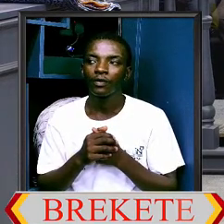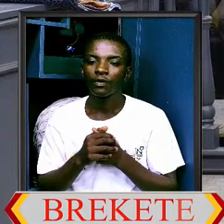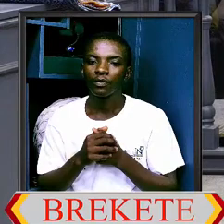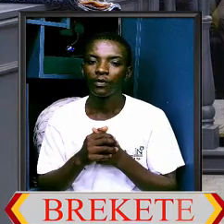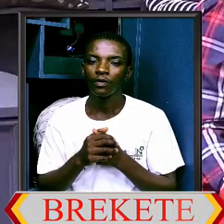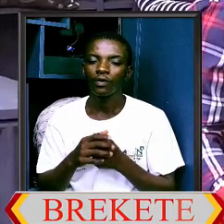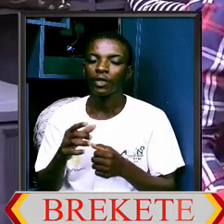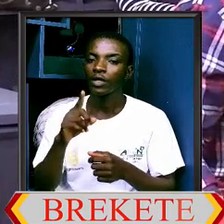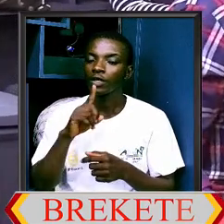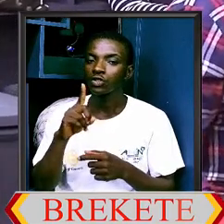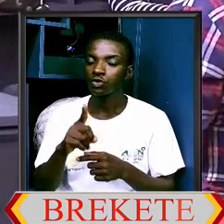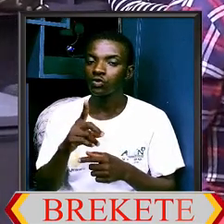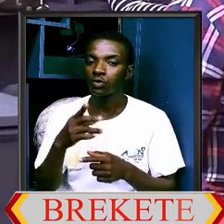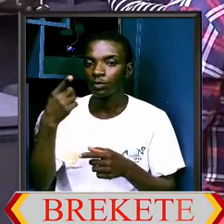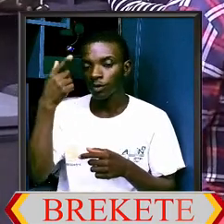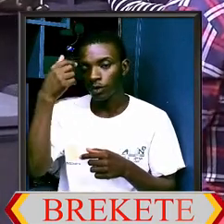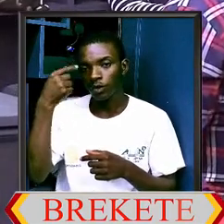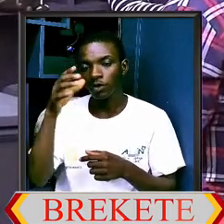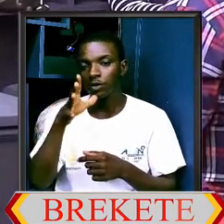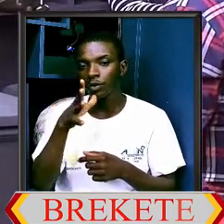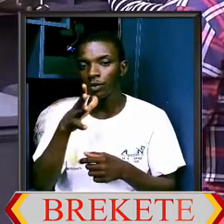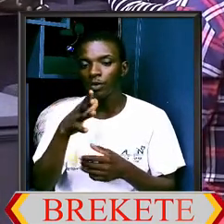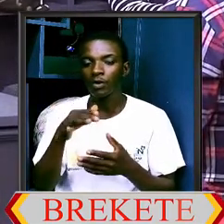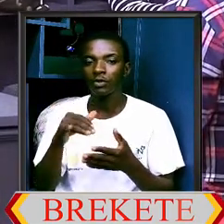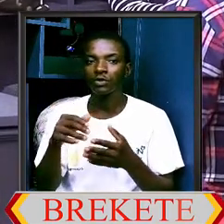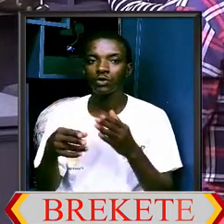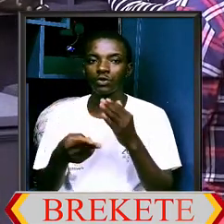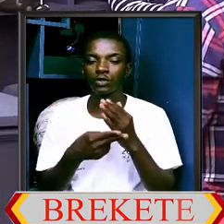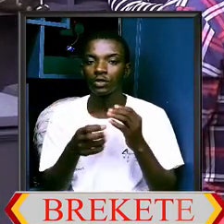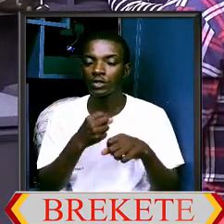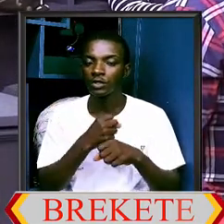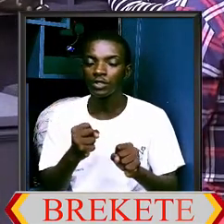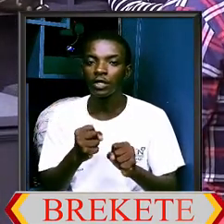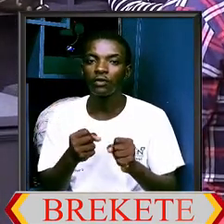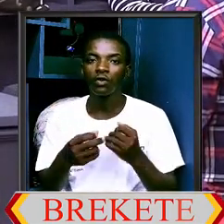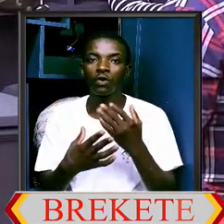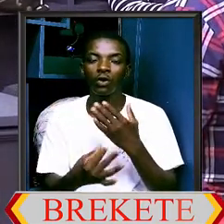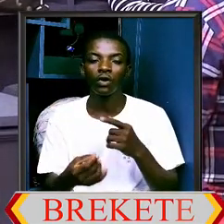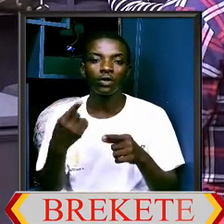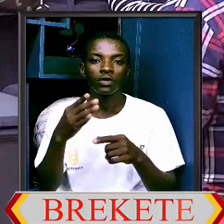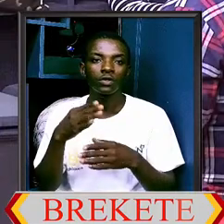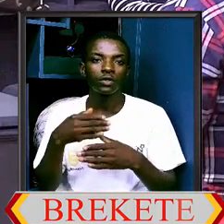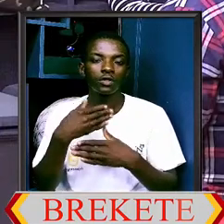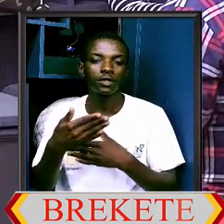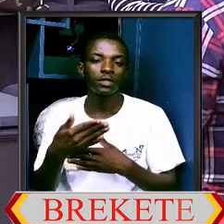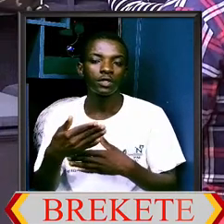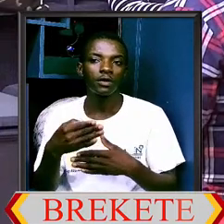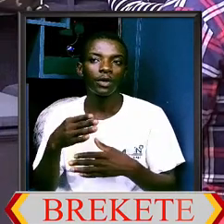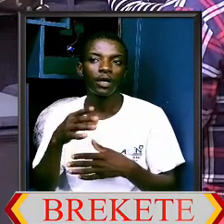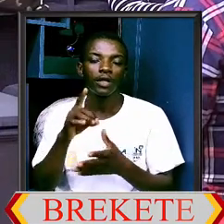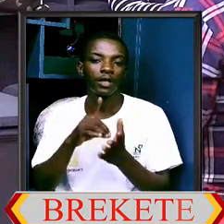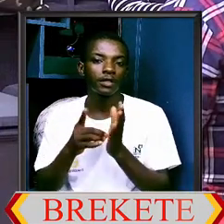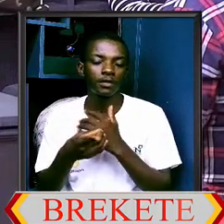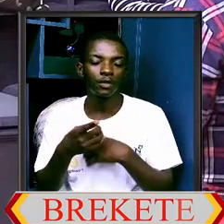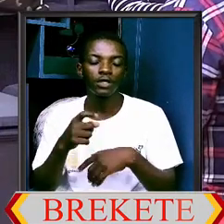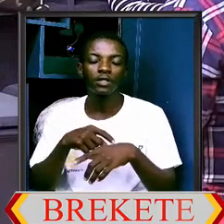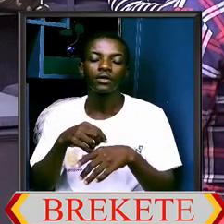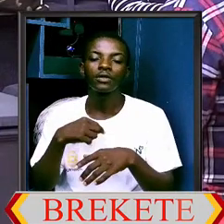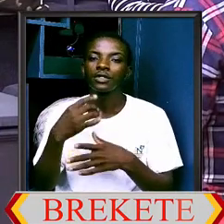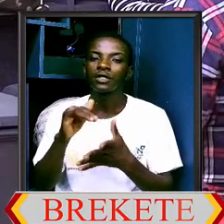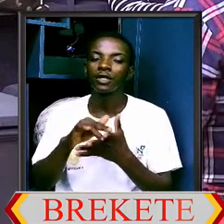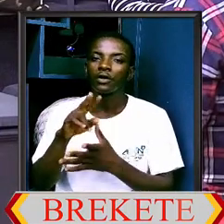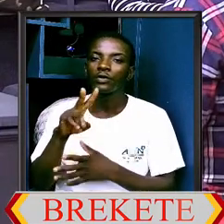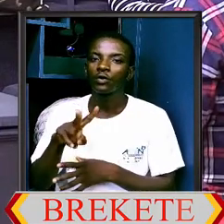Yeah, it's true because my mom normally helps me to store oil during this period to sell by December time. Mm. So she told me that